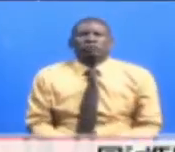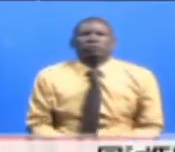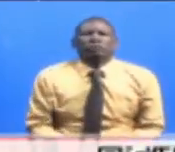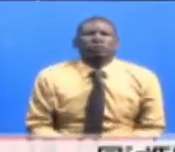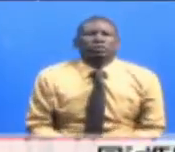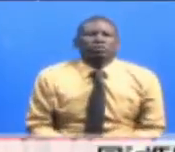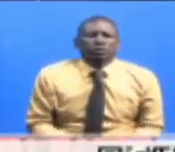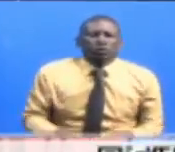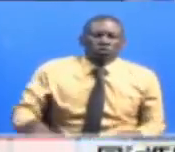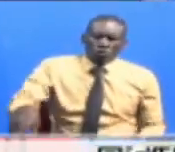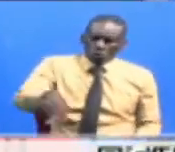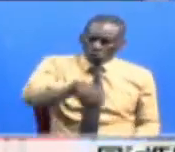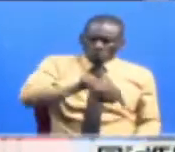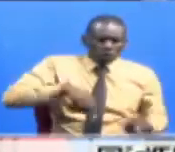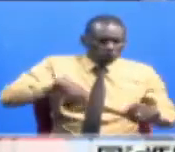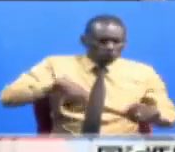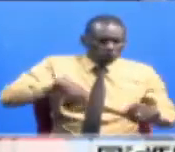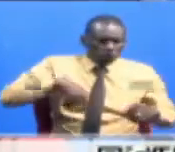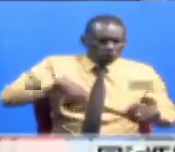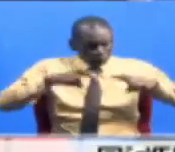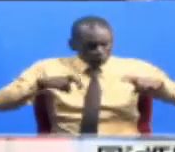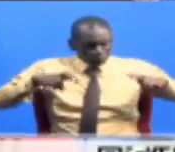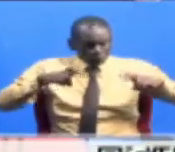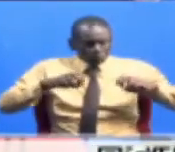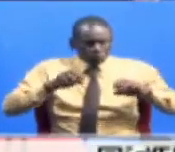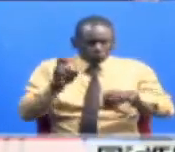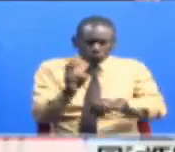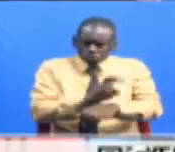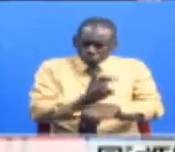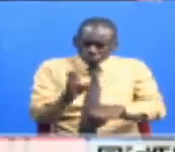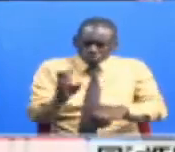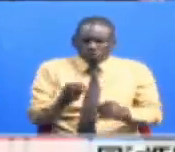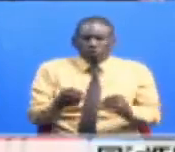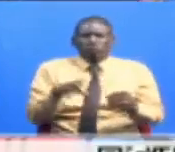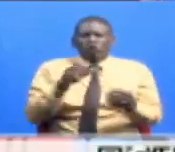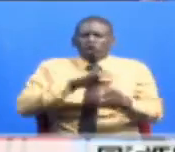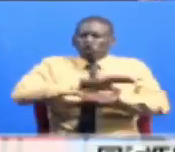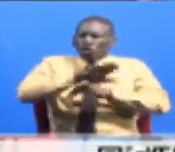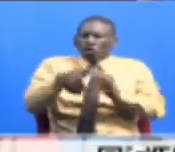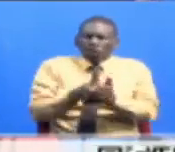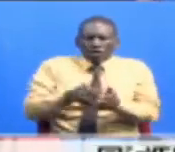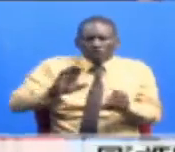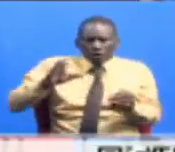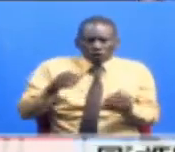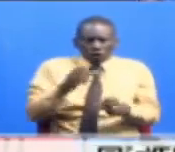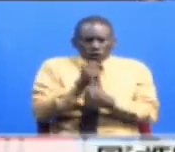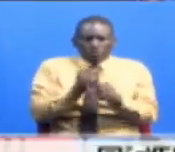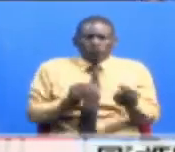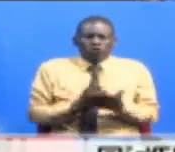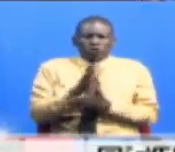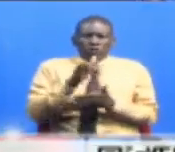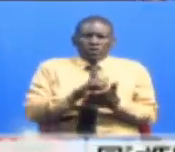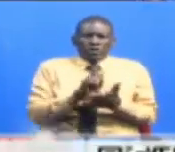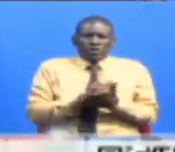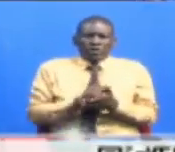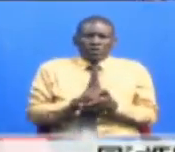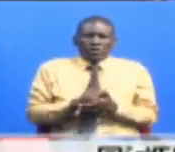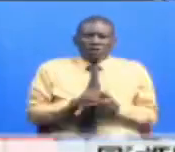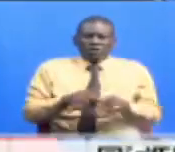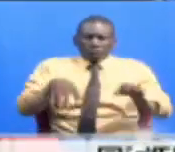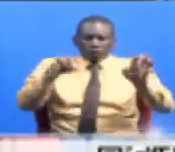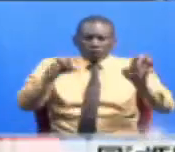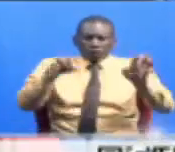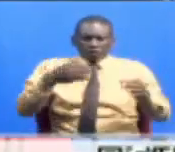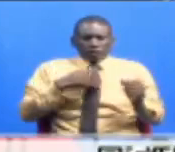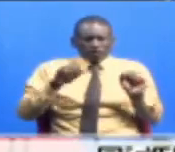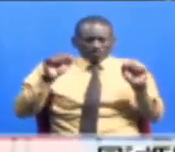We continue to intensify our patrols in all the county to ensure that farmers get safe